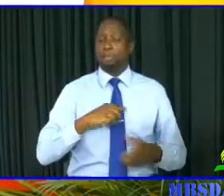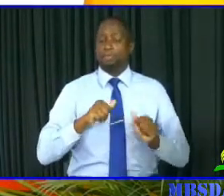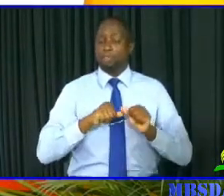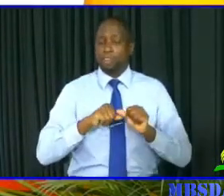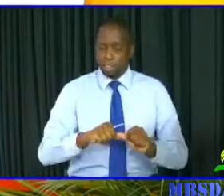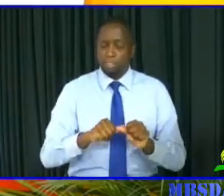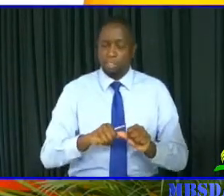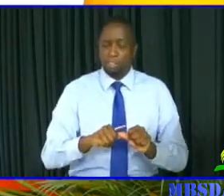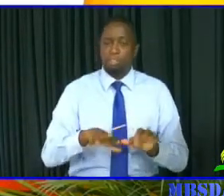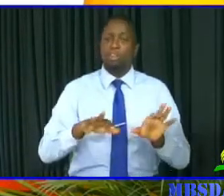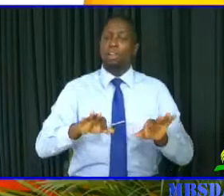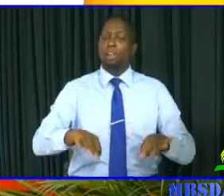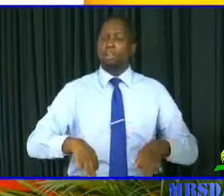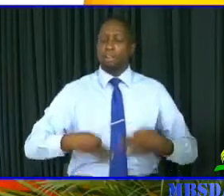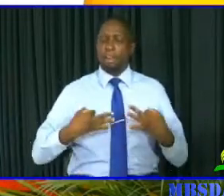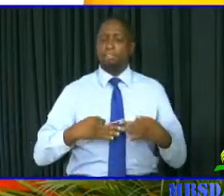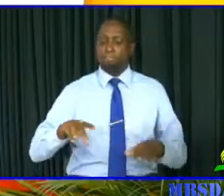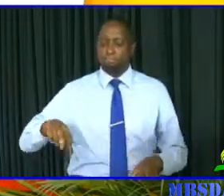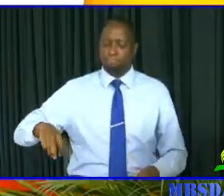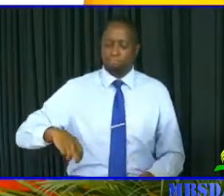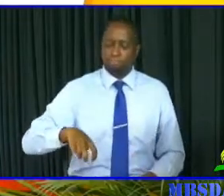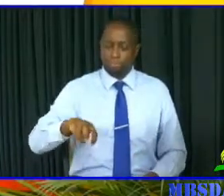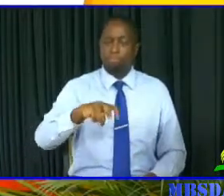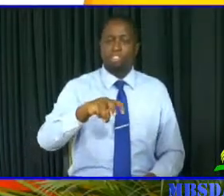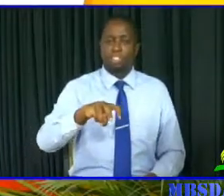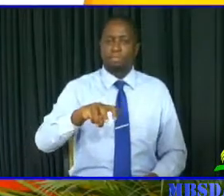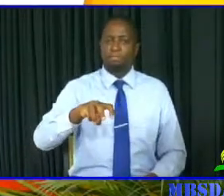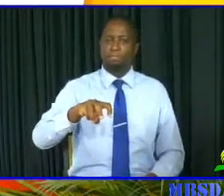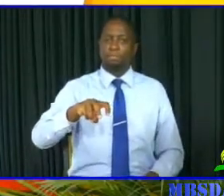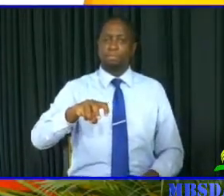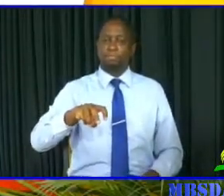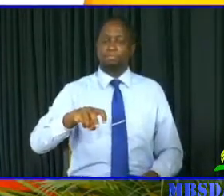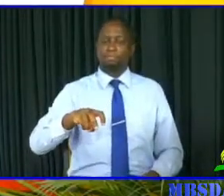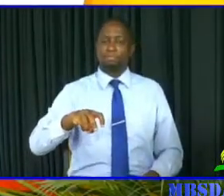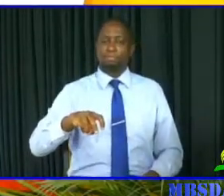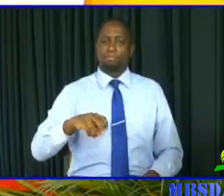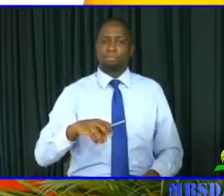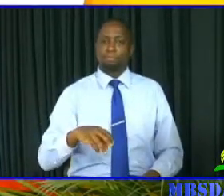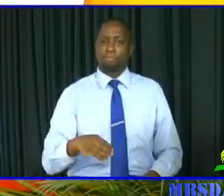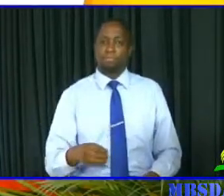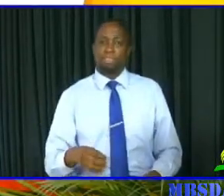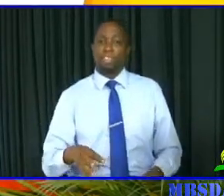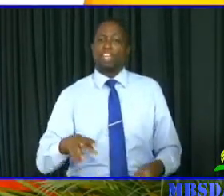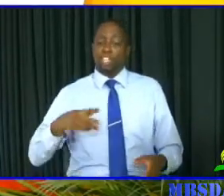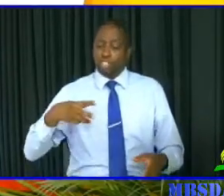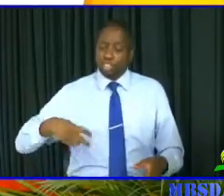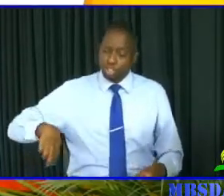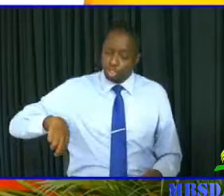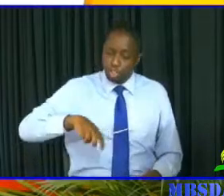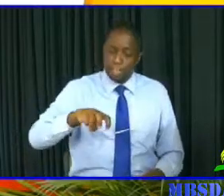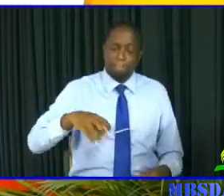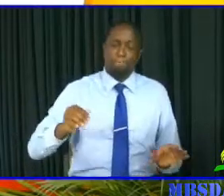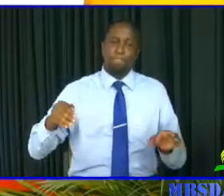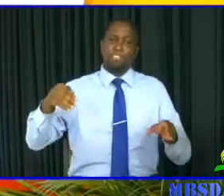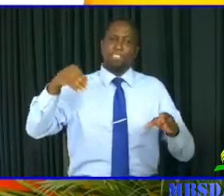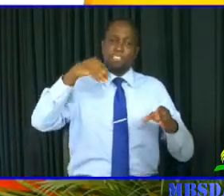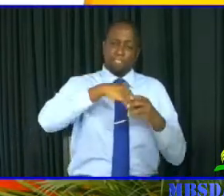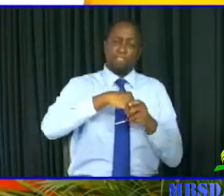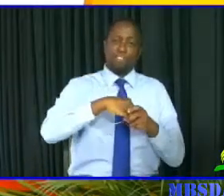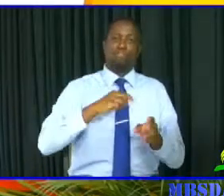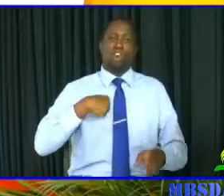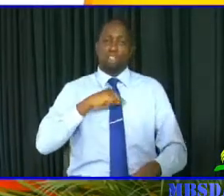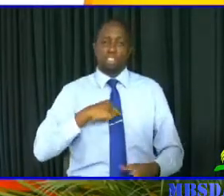too, that this journey involves us fighting against the enemy. For